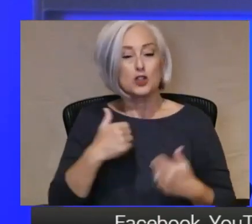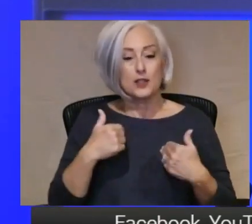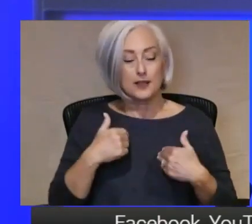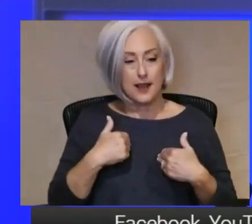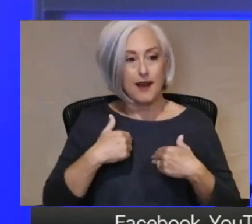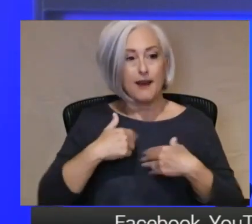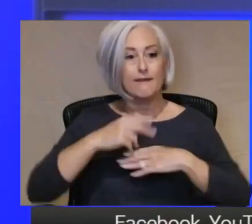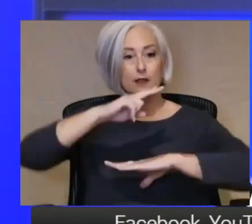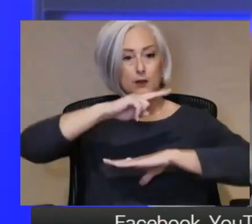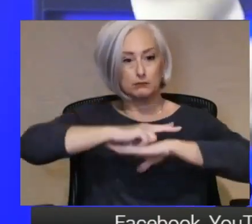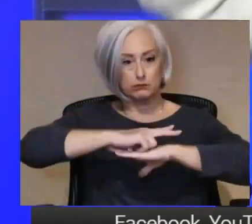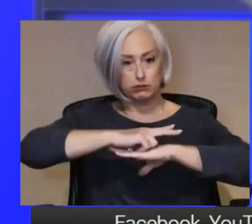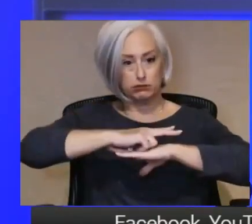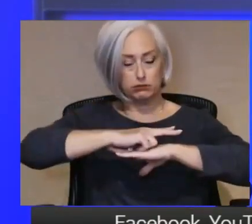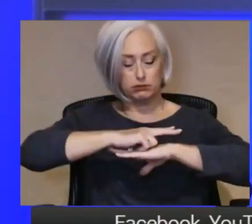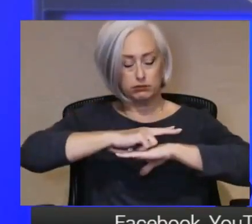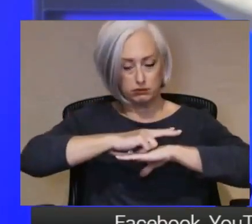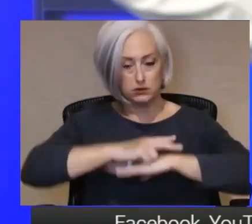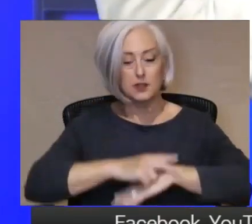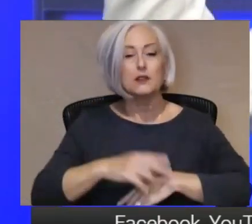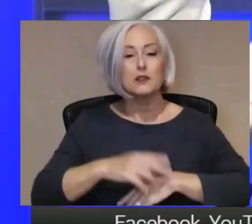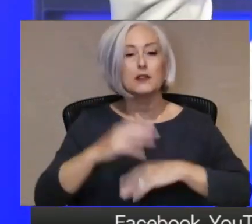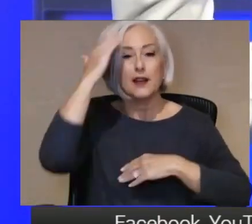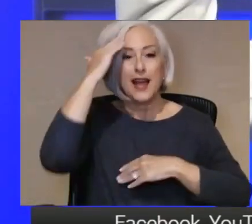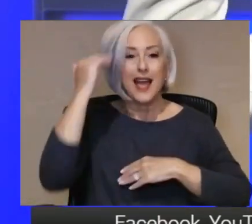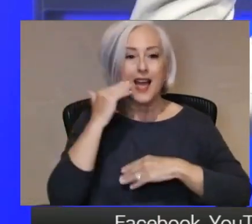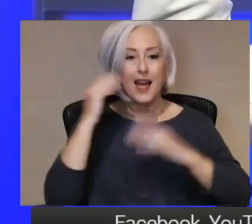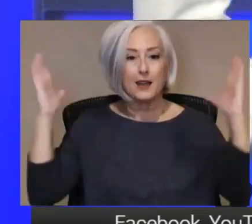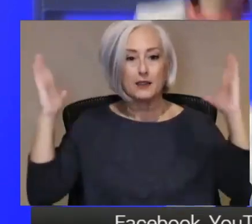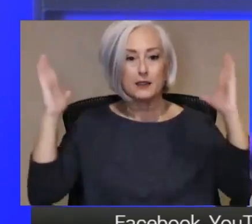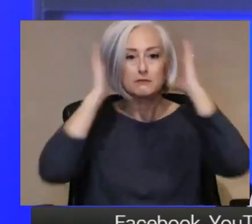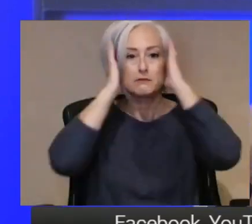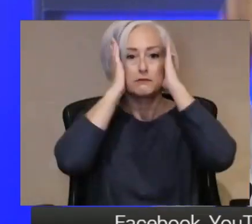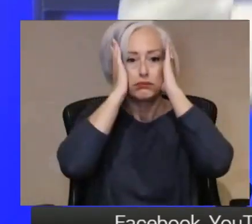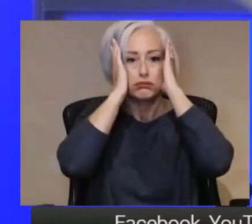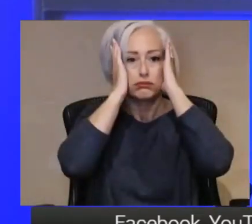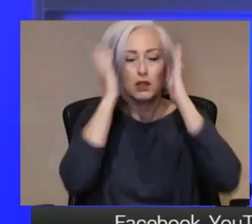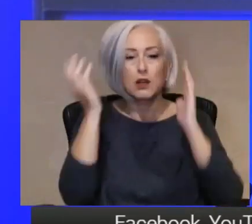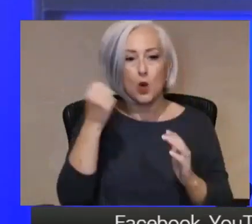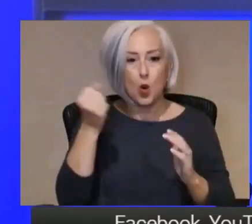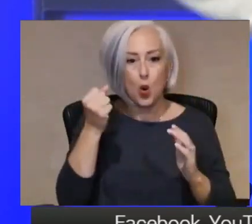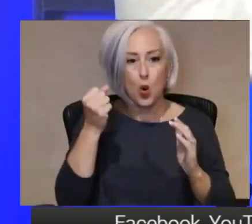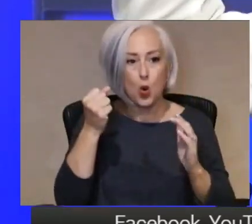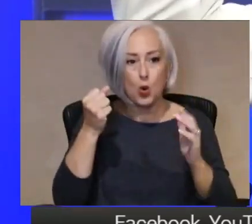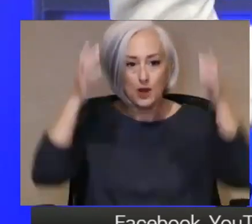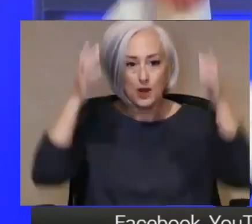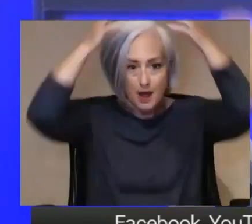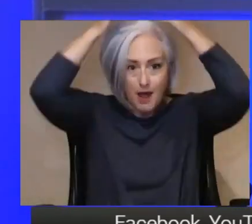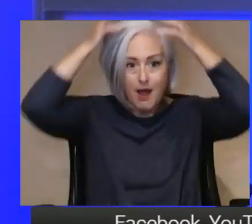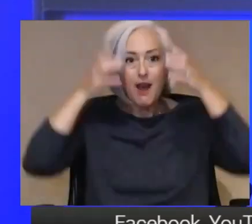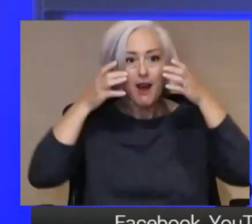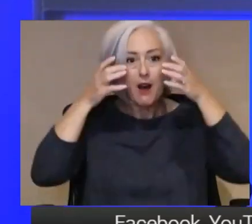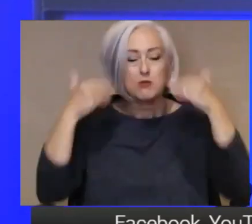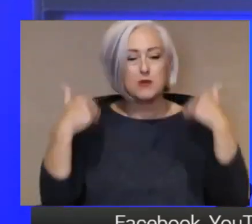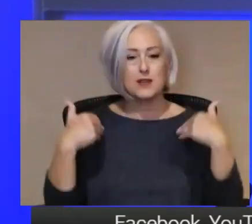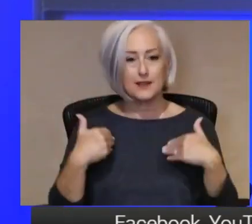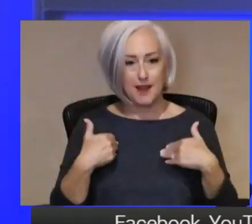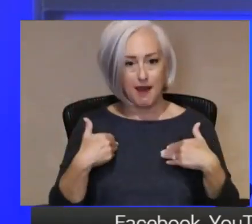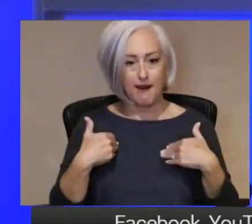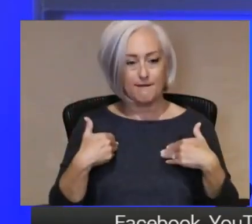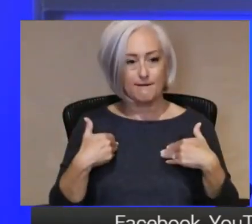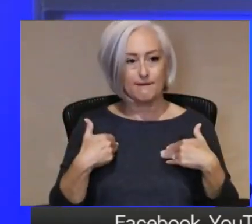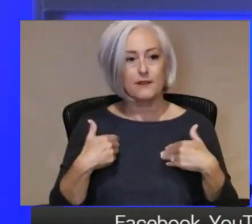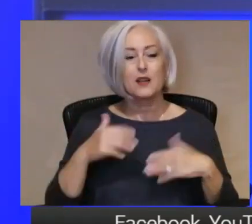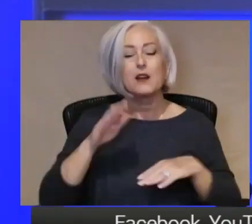MRI table, and there is a ultrasound helmet that goes over their head. With this helmet, there's